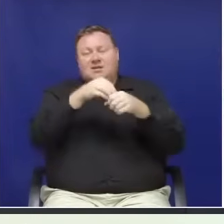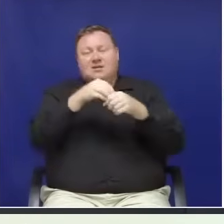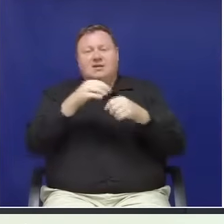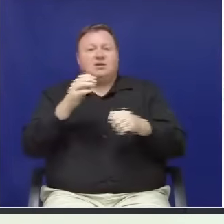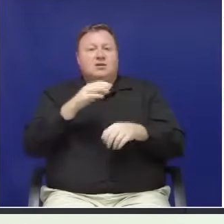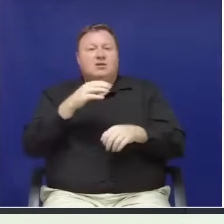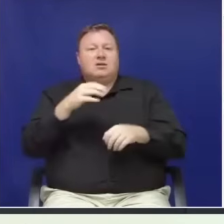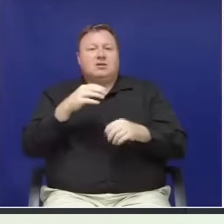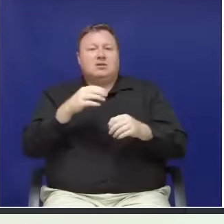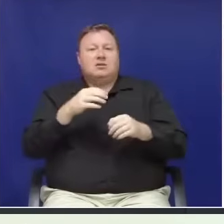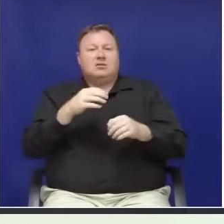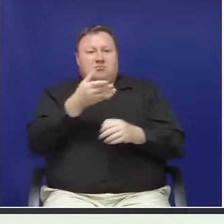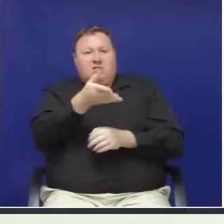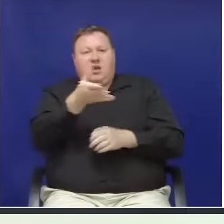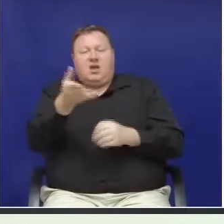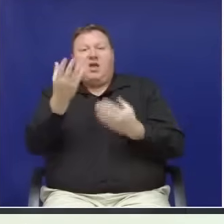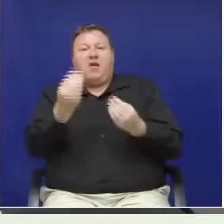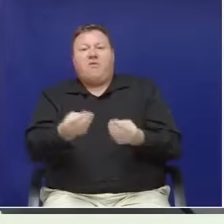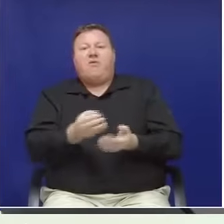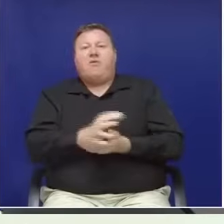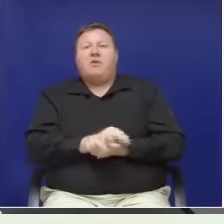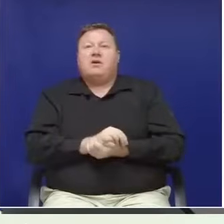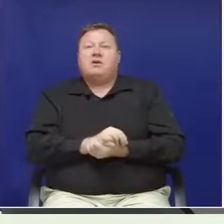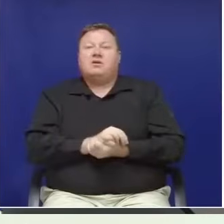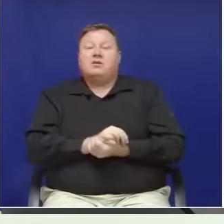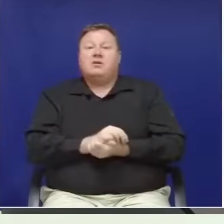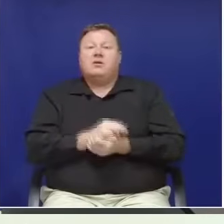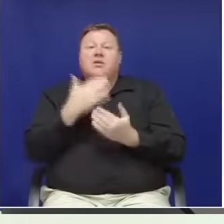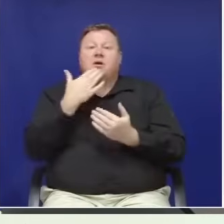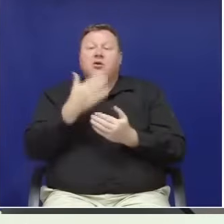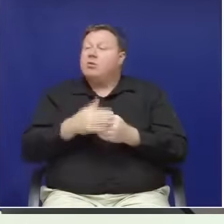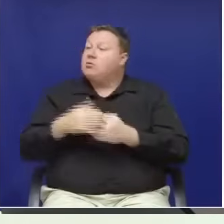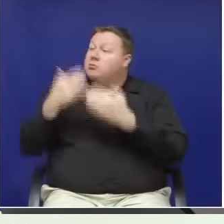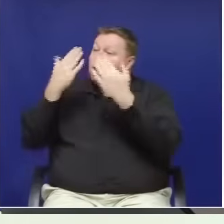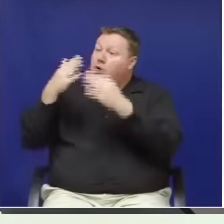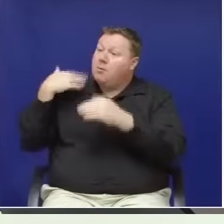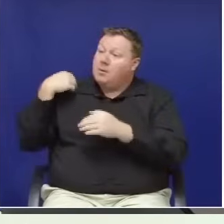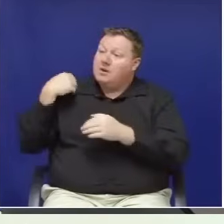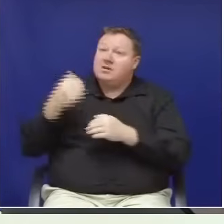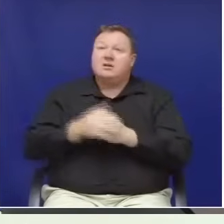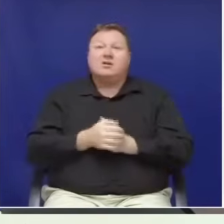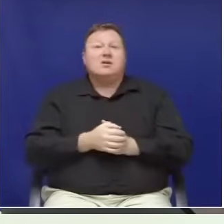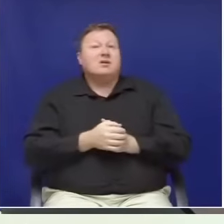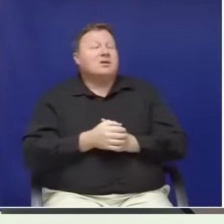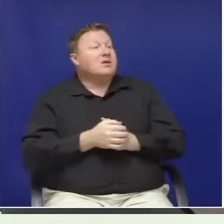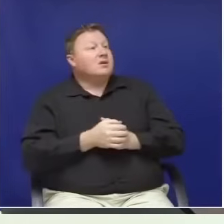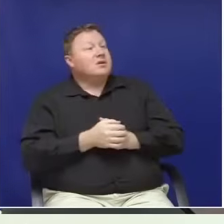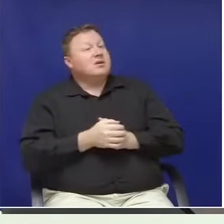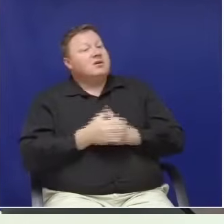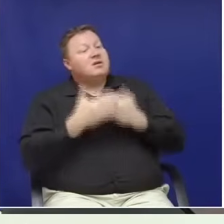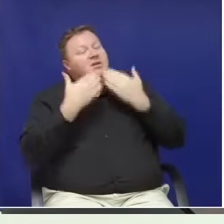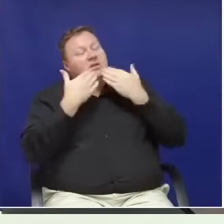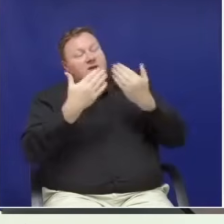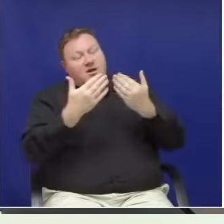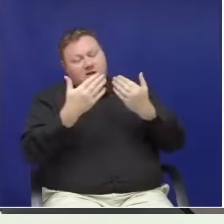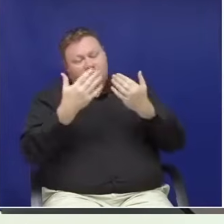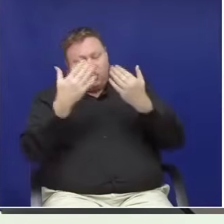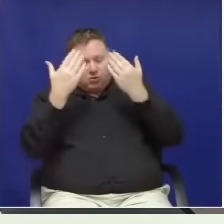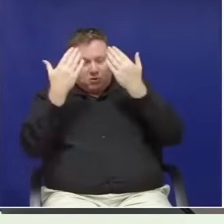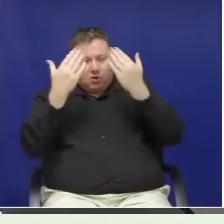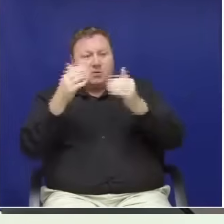you. The Honourable Minister. Thank you, Honourable Deputy